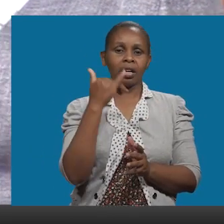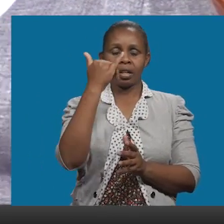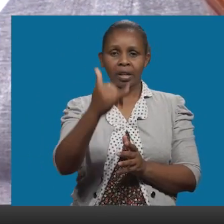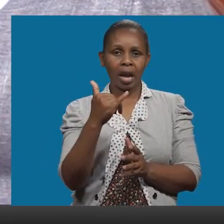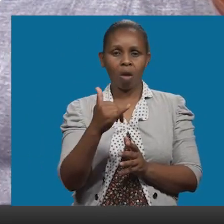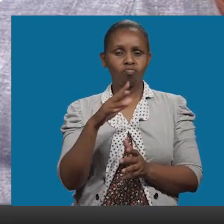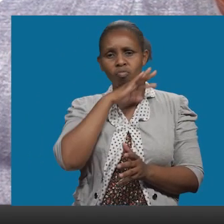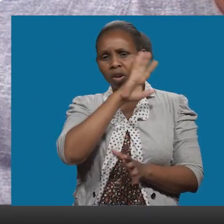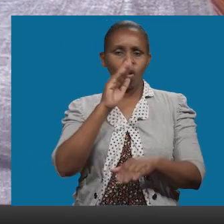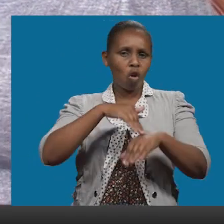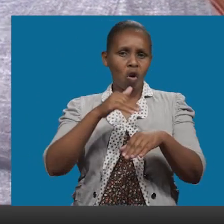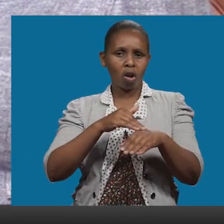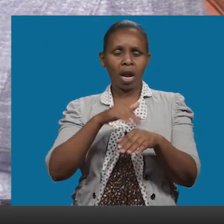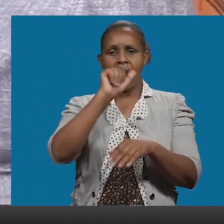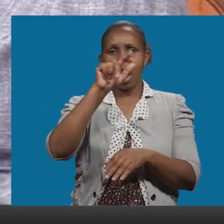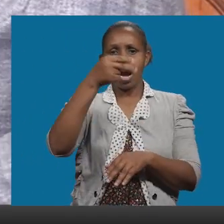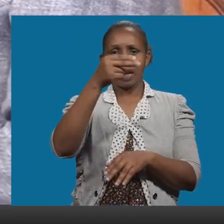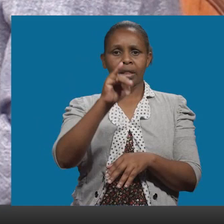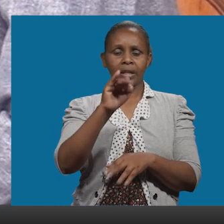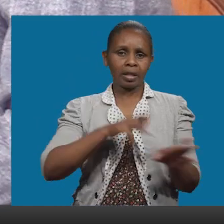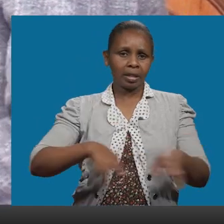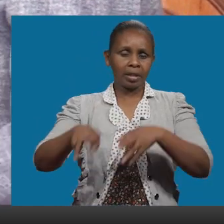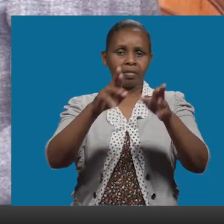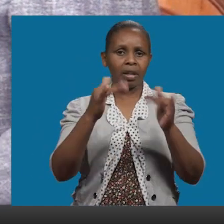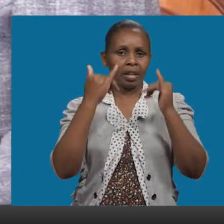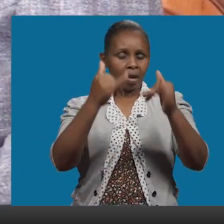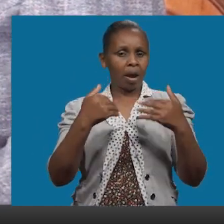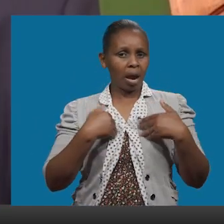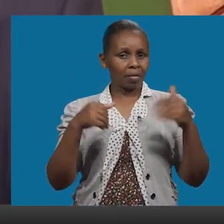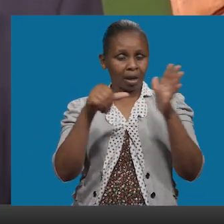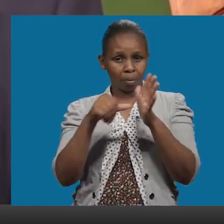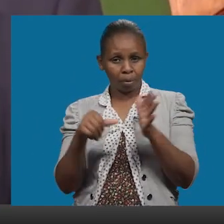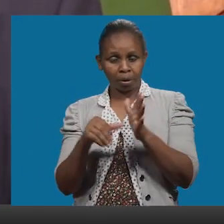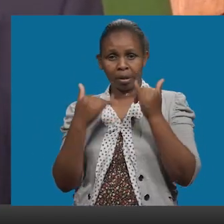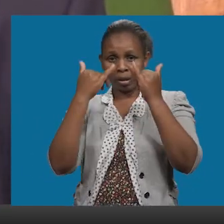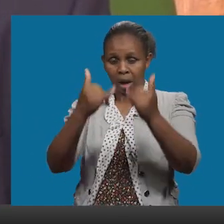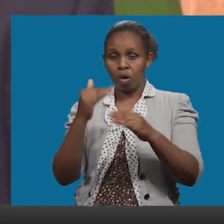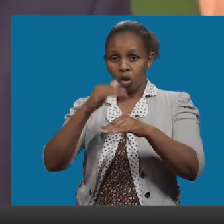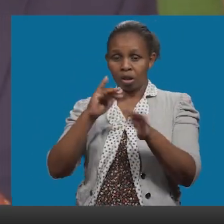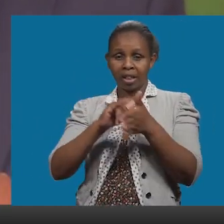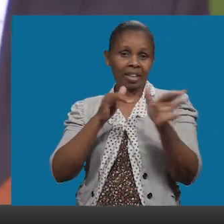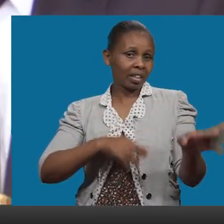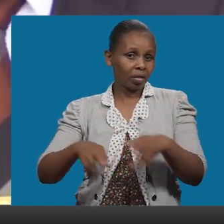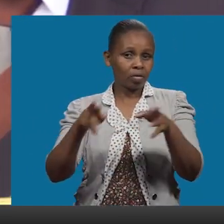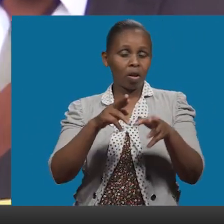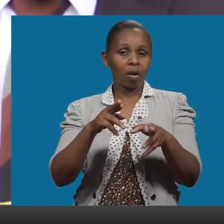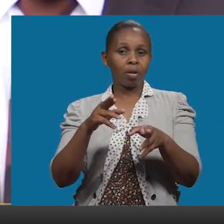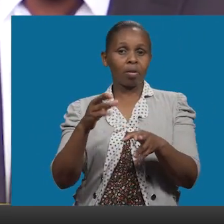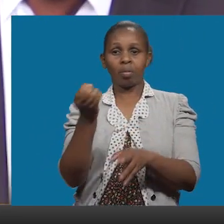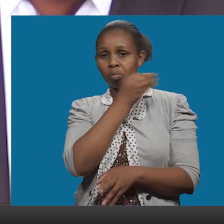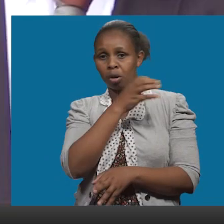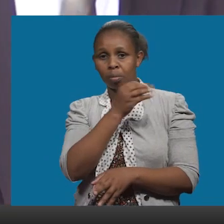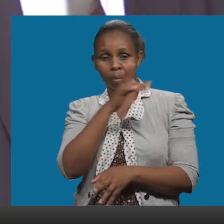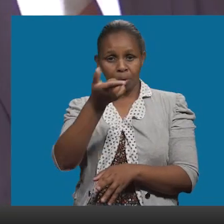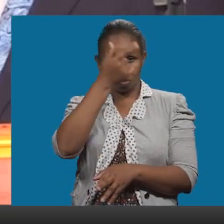Uchafuzi wa mto Athi unazidi kuibua hisia mseto miongoni mwa shikadau, huku kampuni zilizo katika ufuo wa mto huu